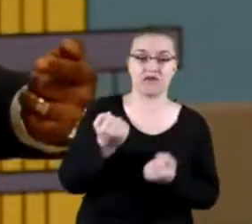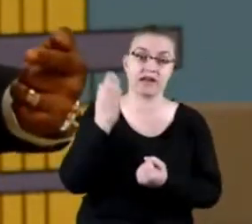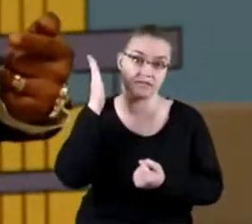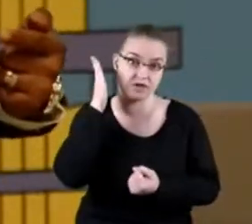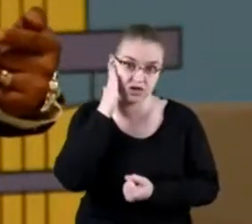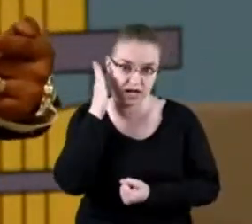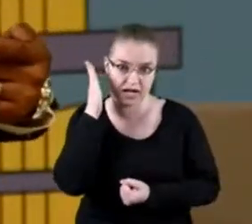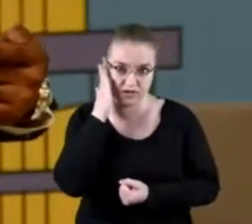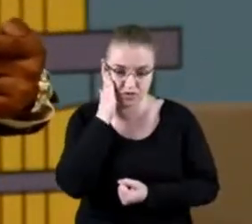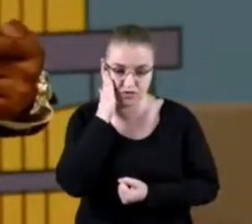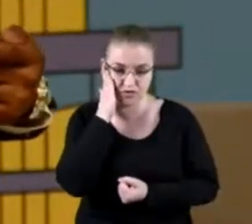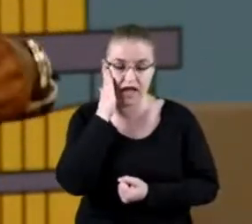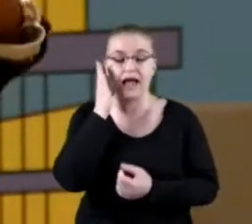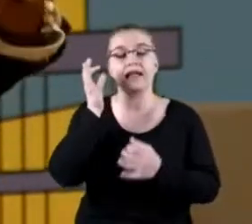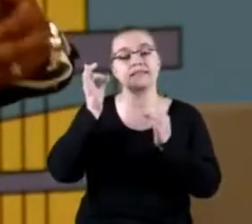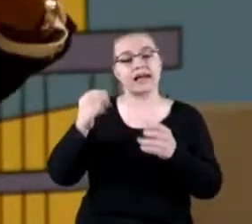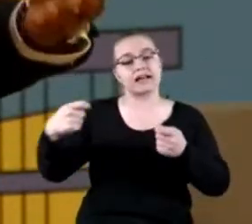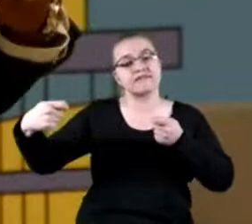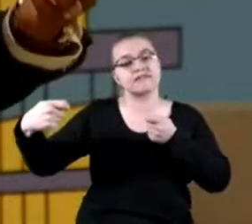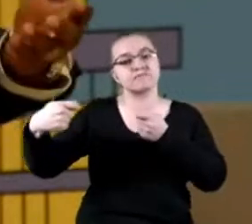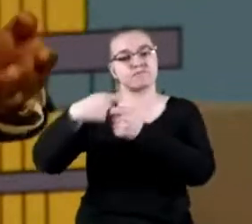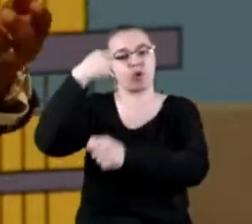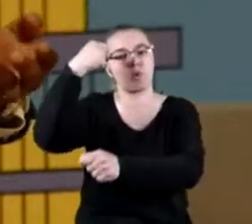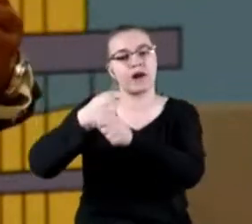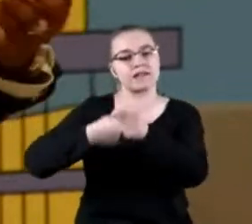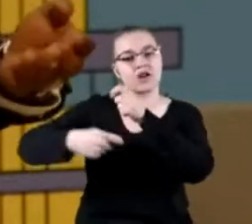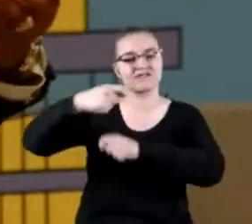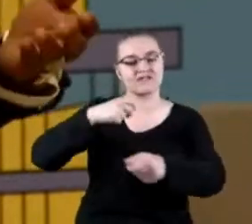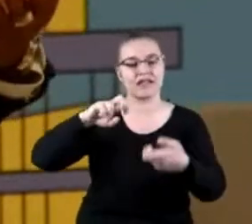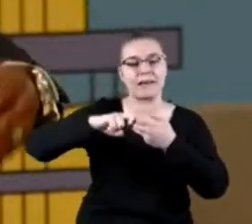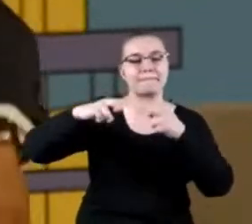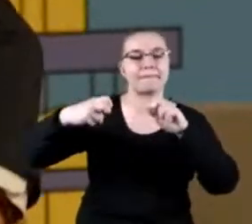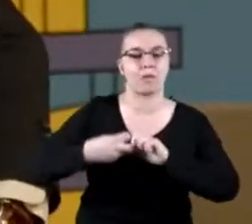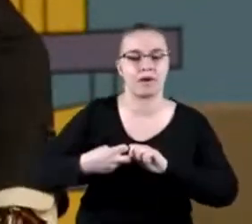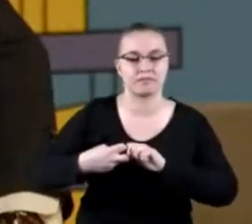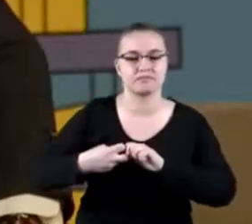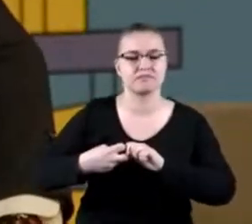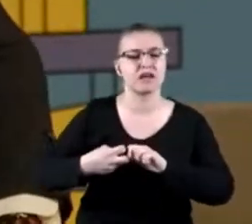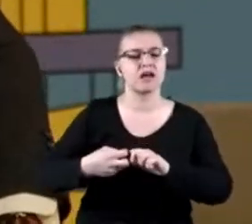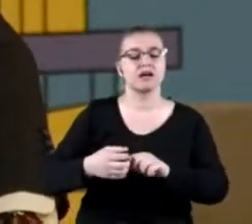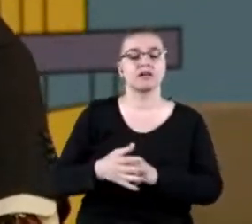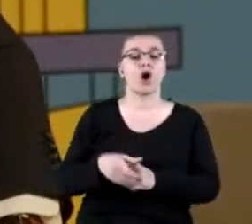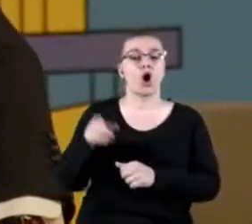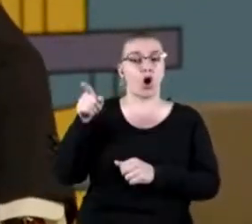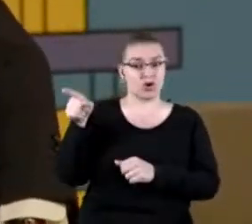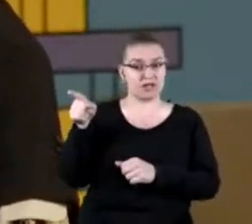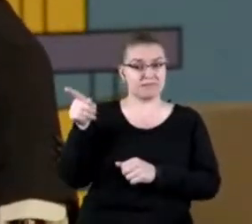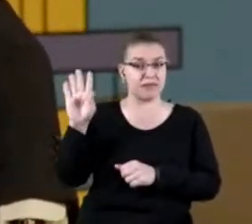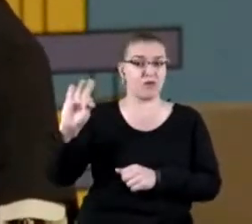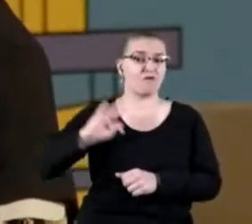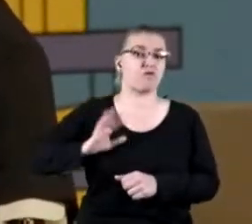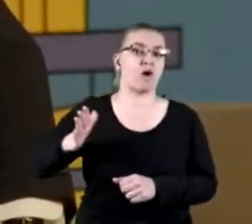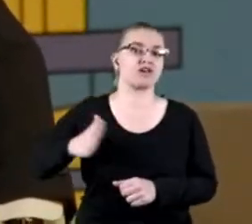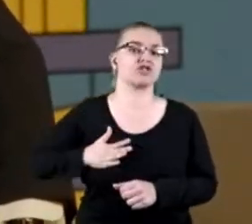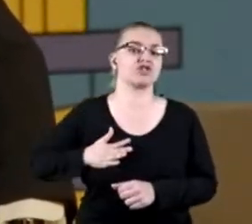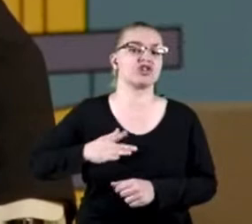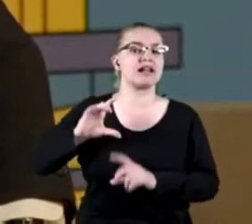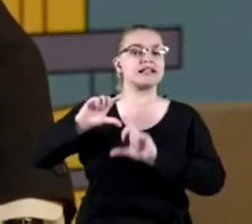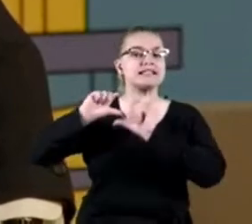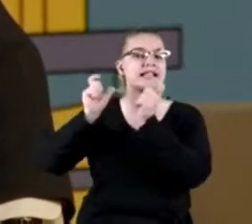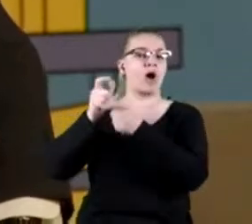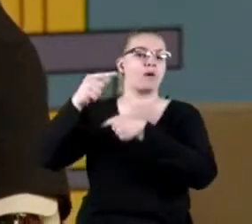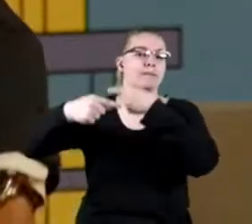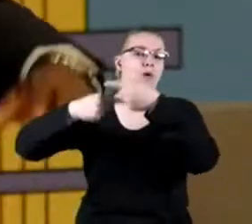co-creating solutions, which will build this particular ownership in the process and the need to change. My own